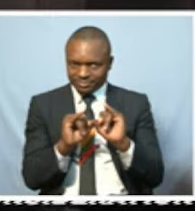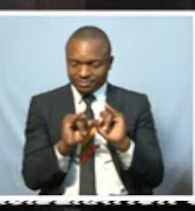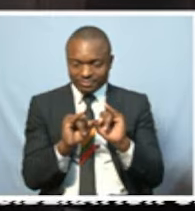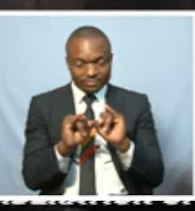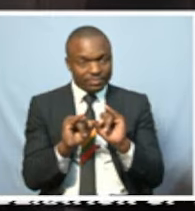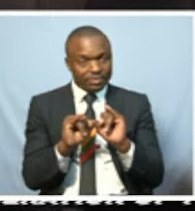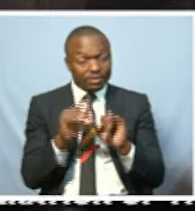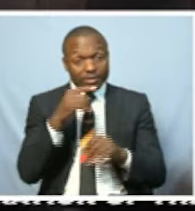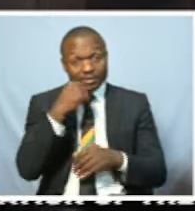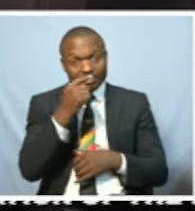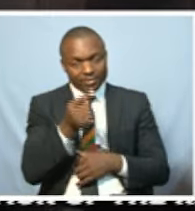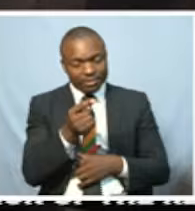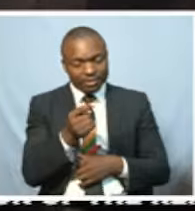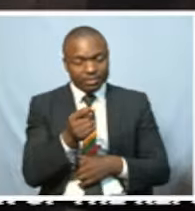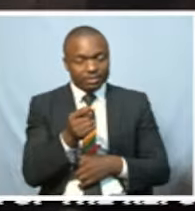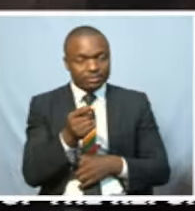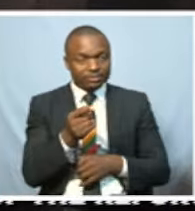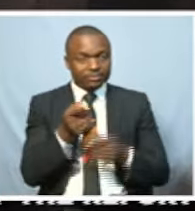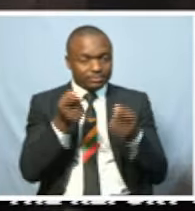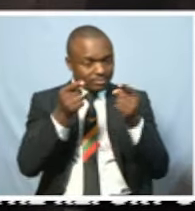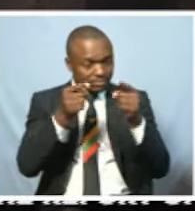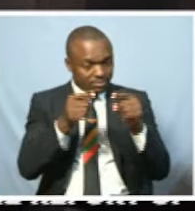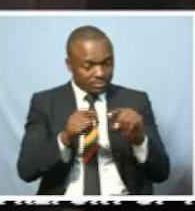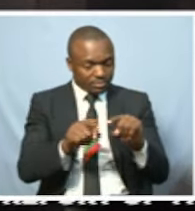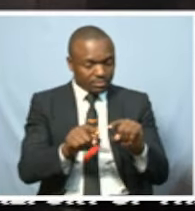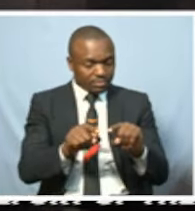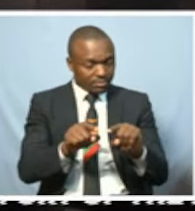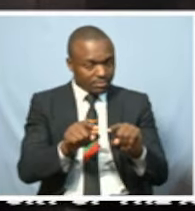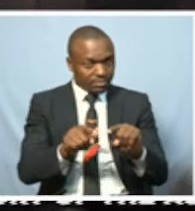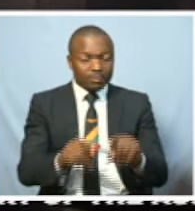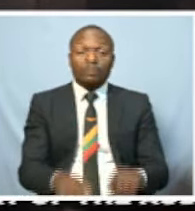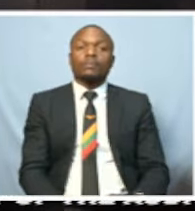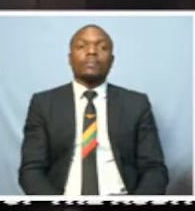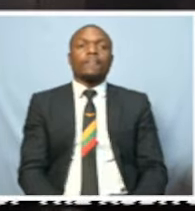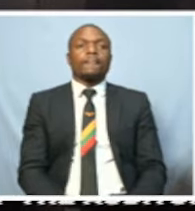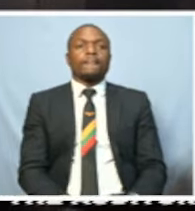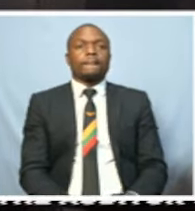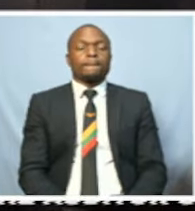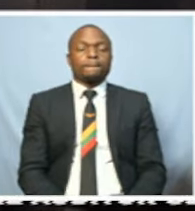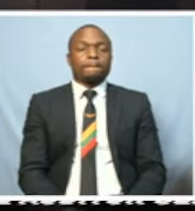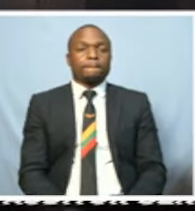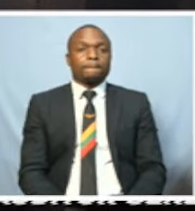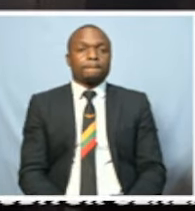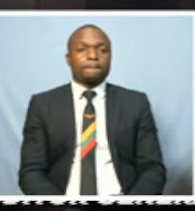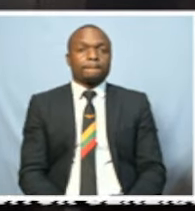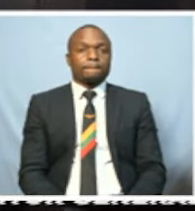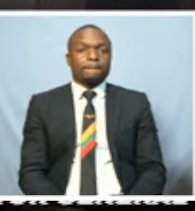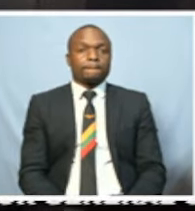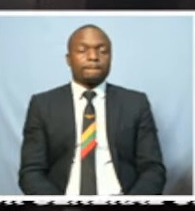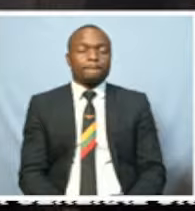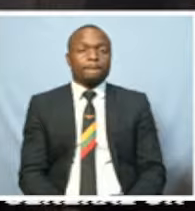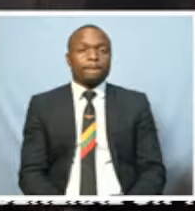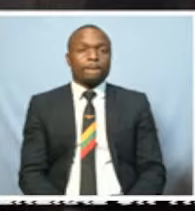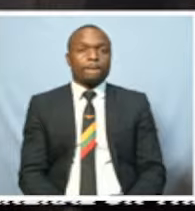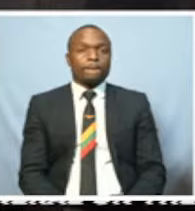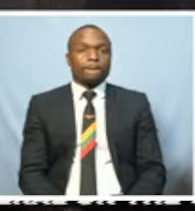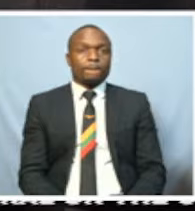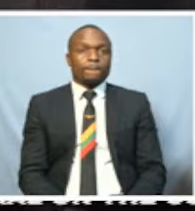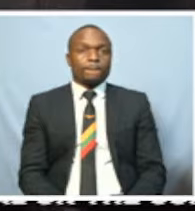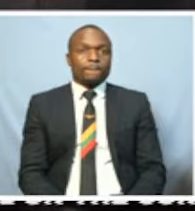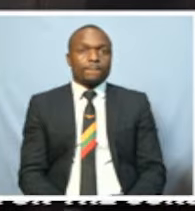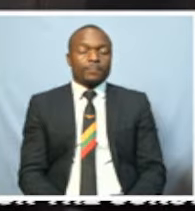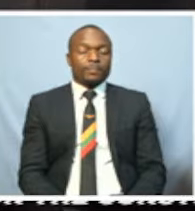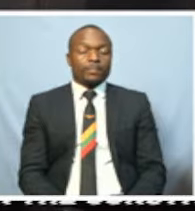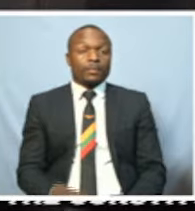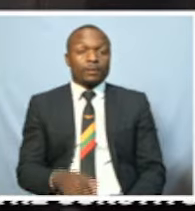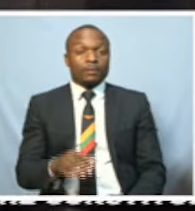say when one bidder is found to be the best evaluated bidder